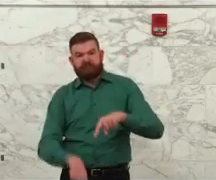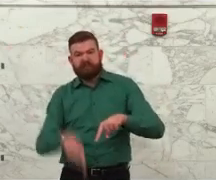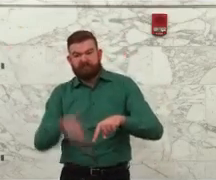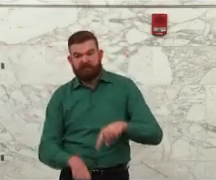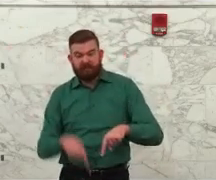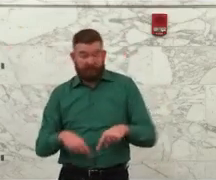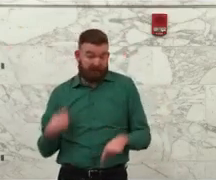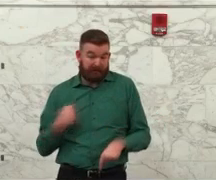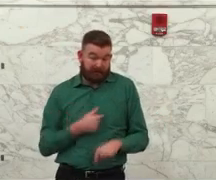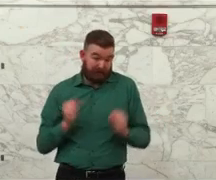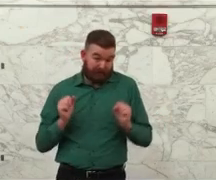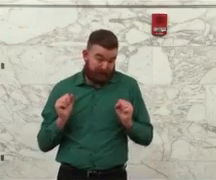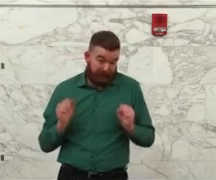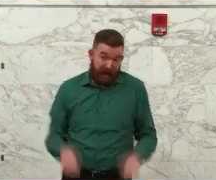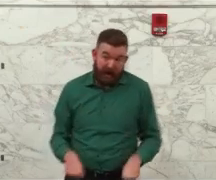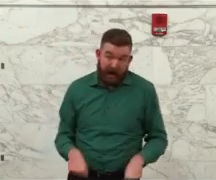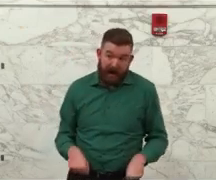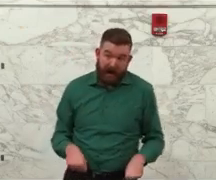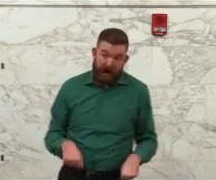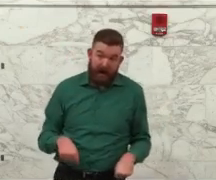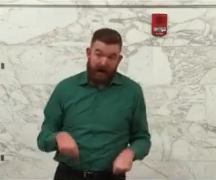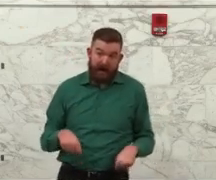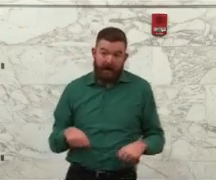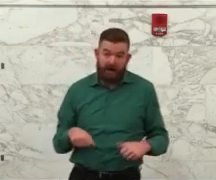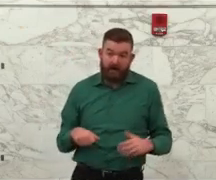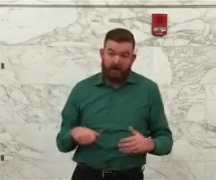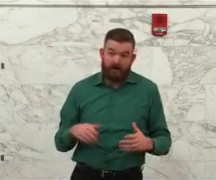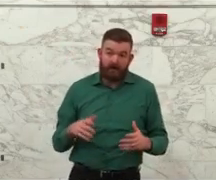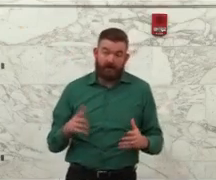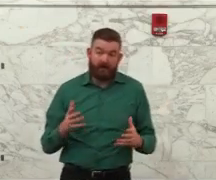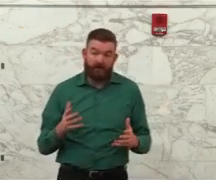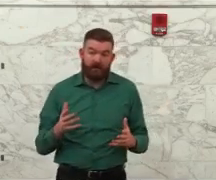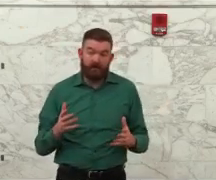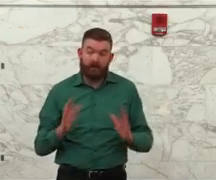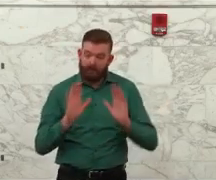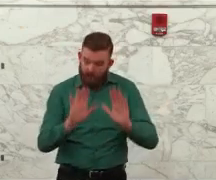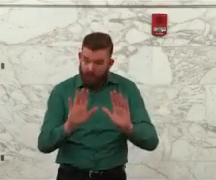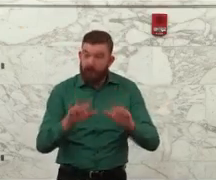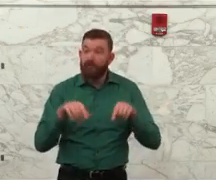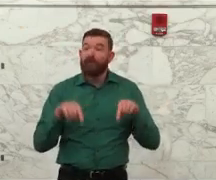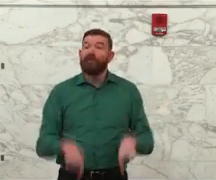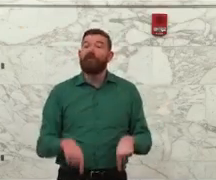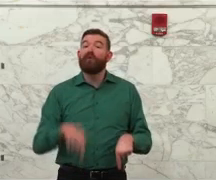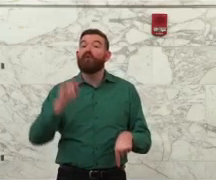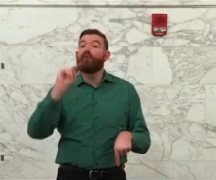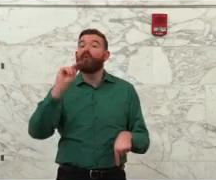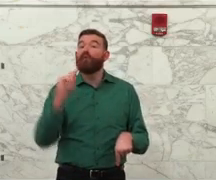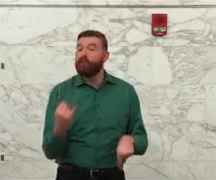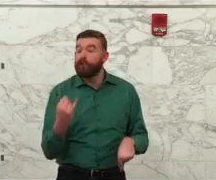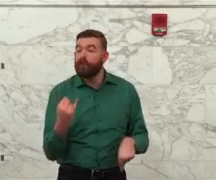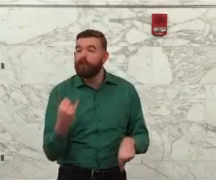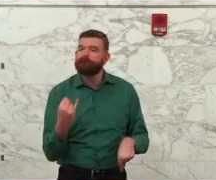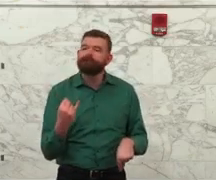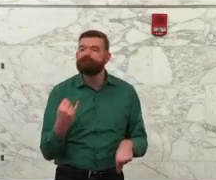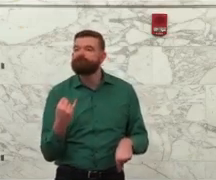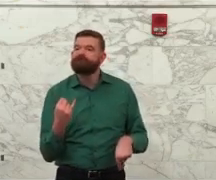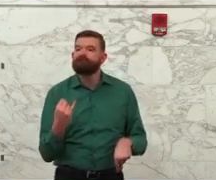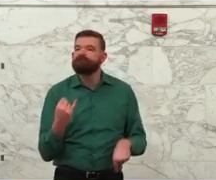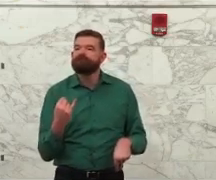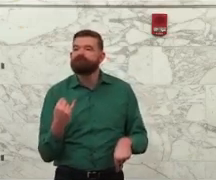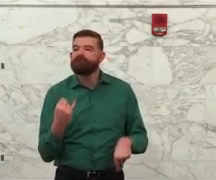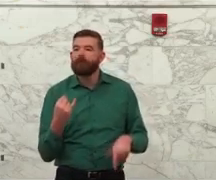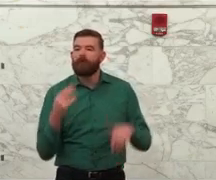what is non-essential. We have chosen to be particularly prescribed about what is essential, and I